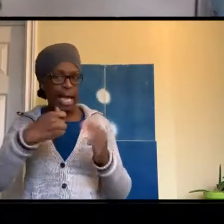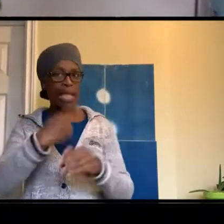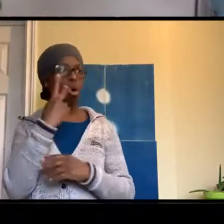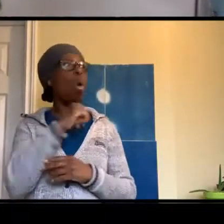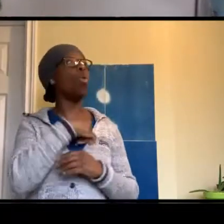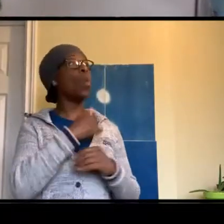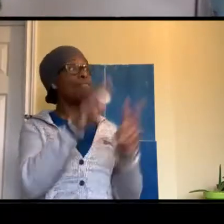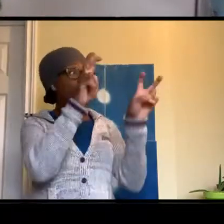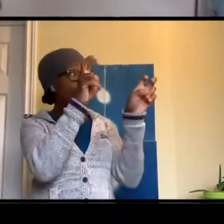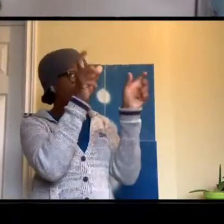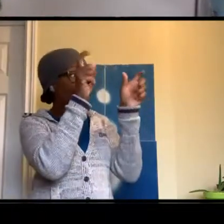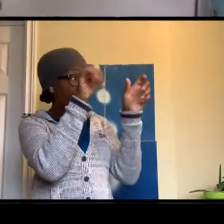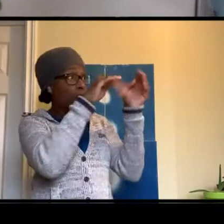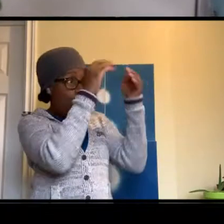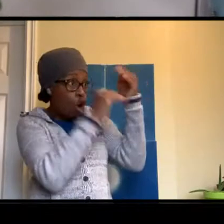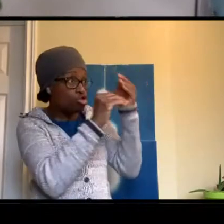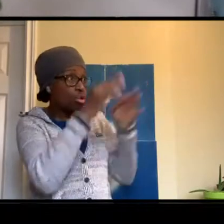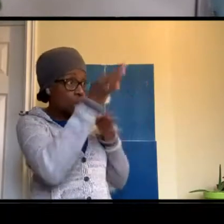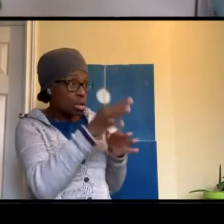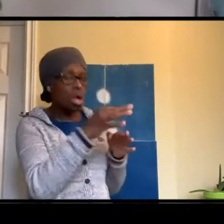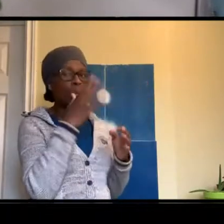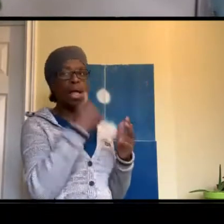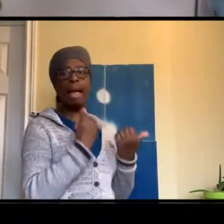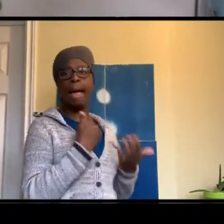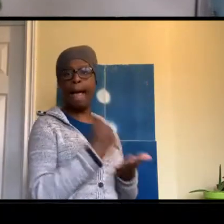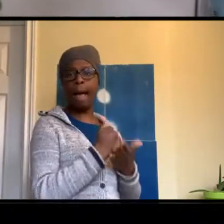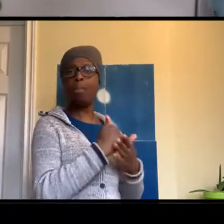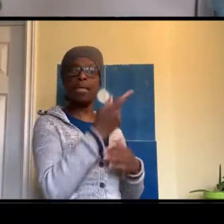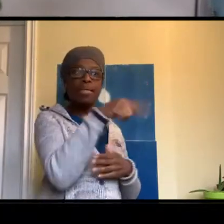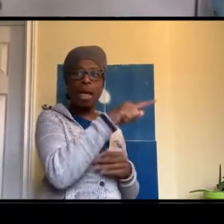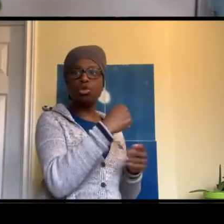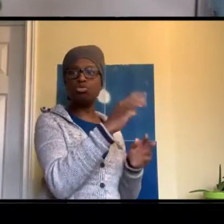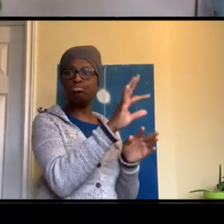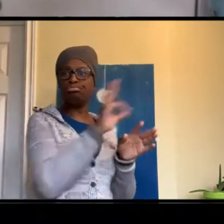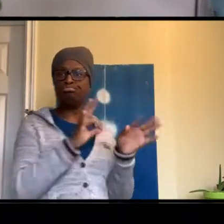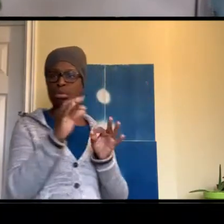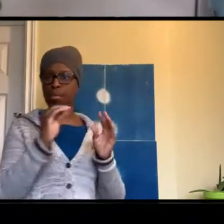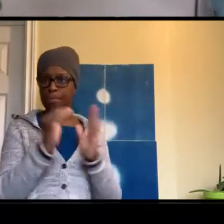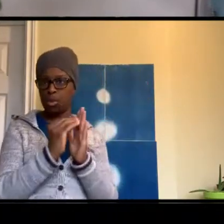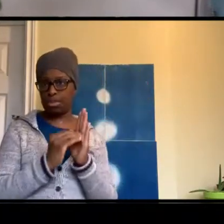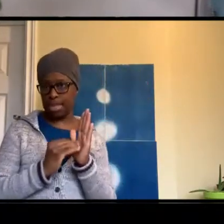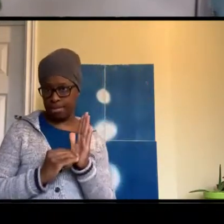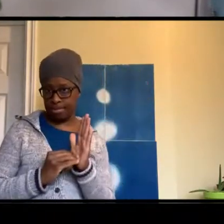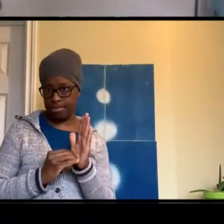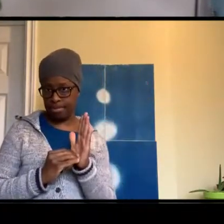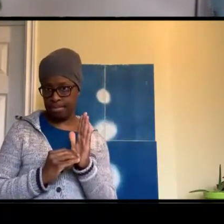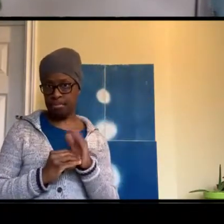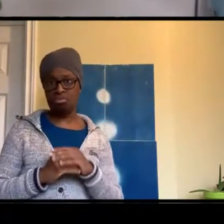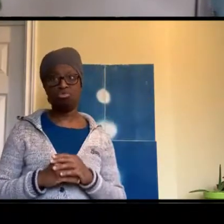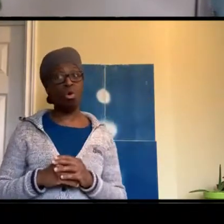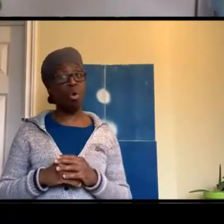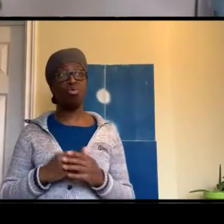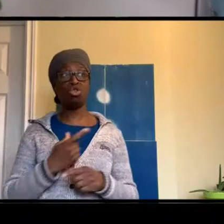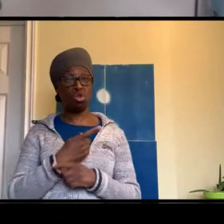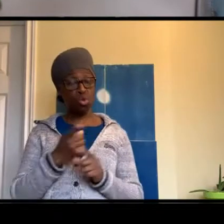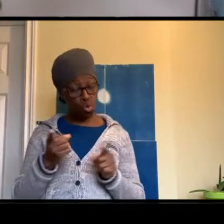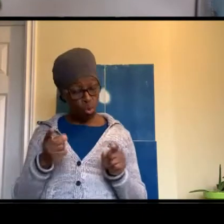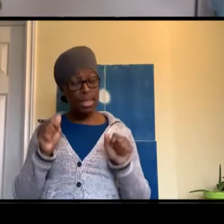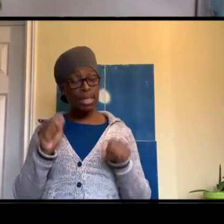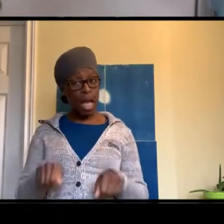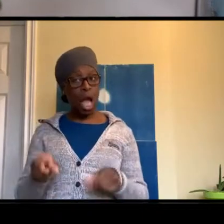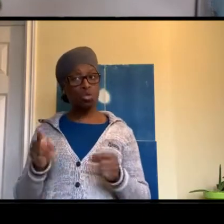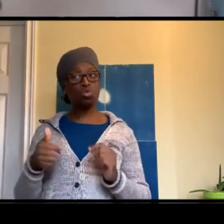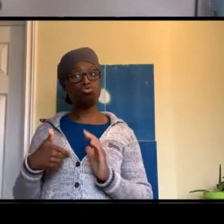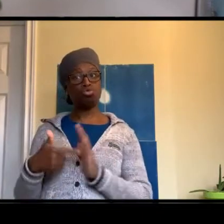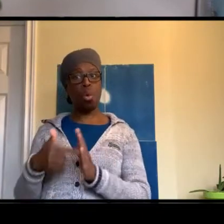There's no shame in sort of pointing out that you're crushing it in your application. And finally, and I